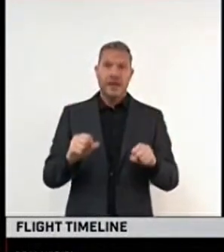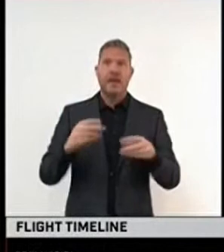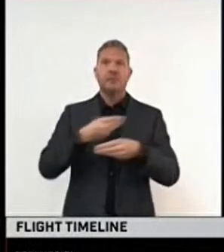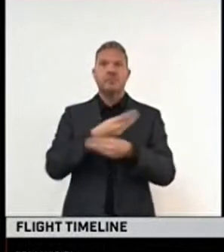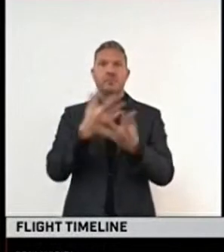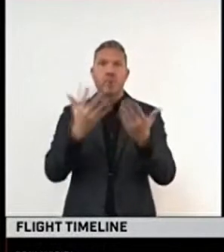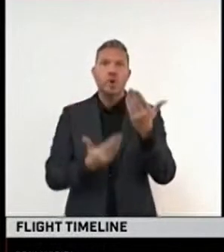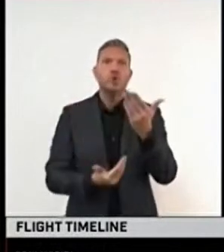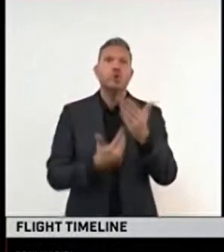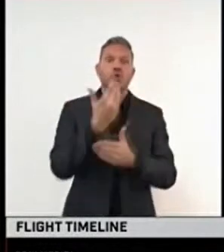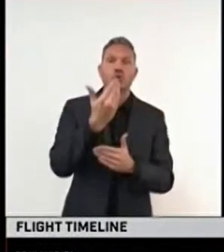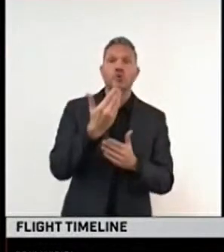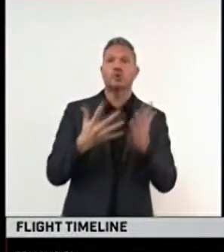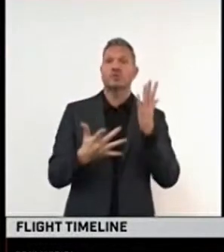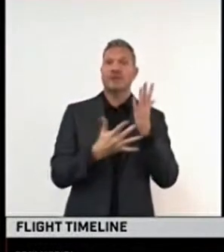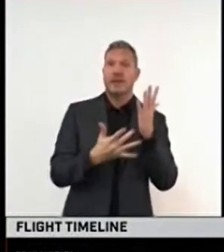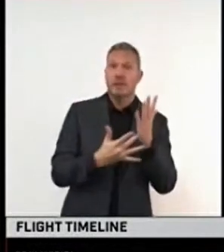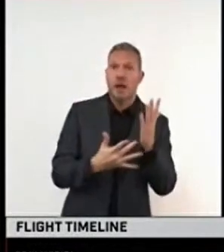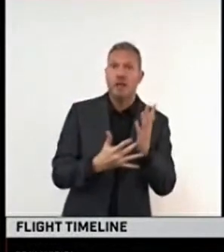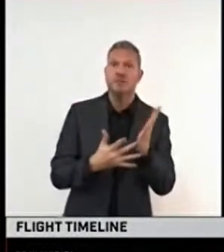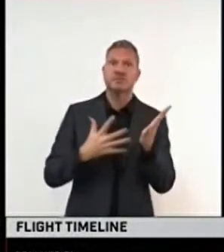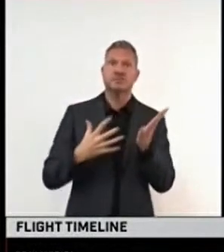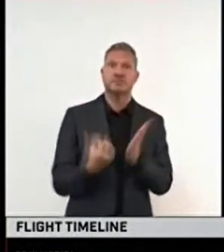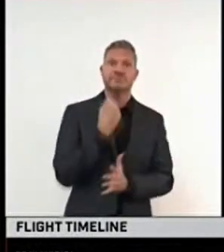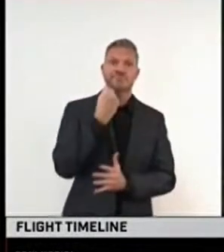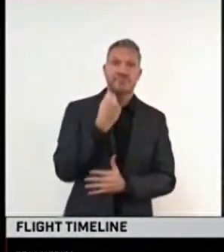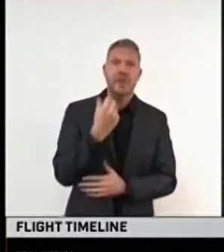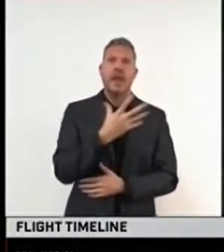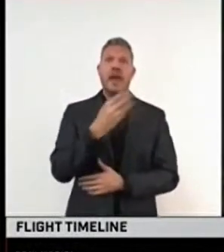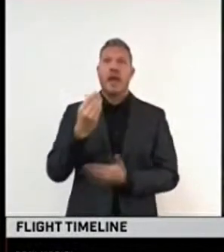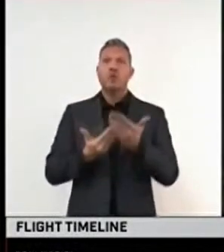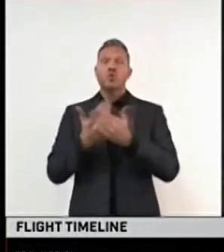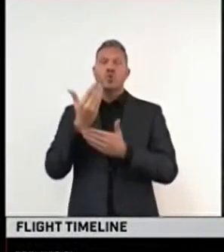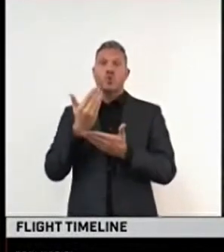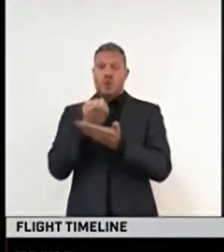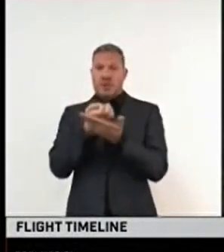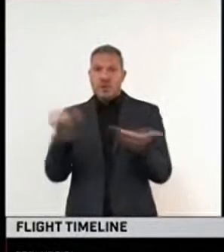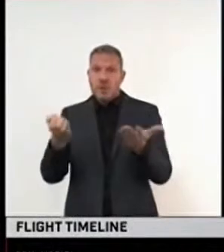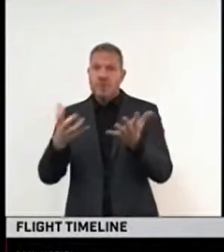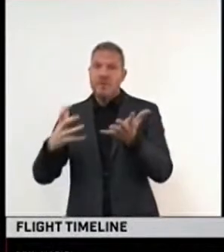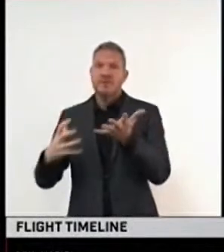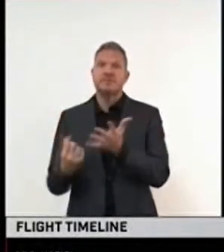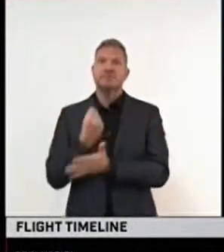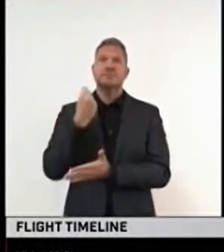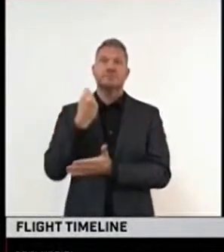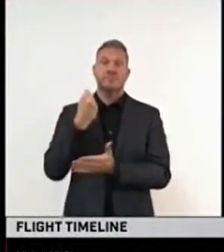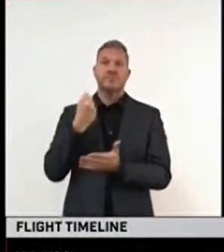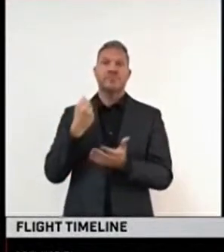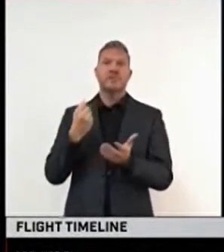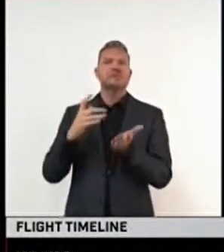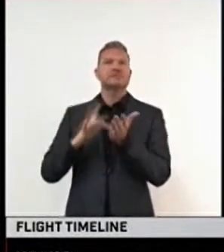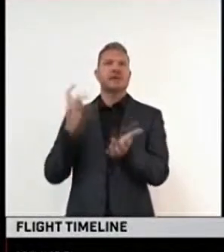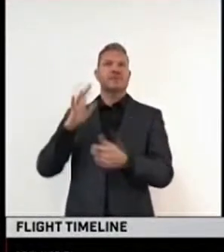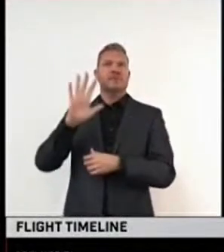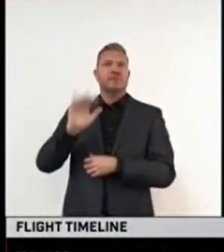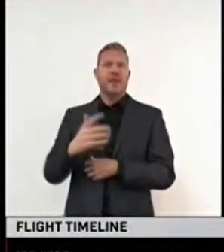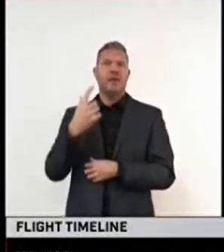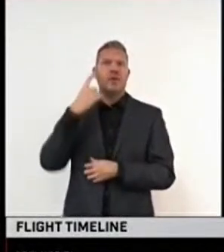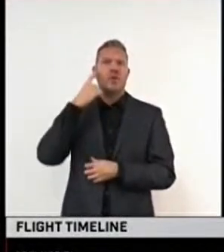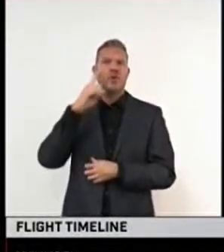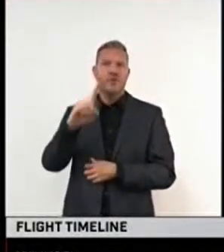new processes, new equipment, and see if we can actually leverage and have a more resilient capability associated